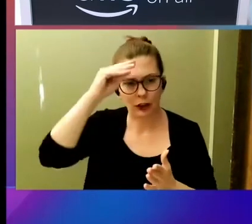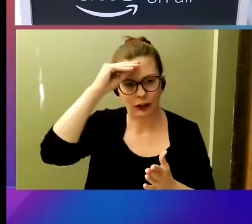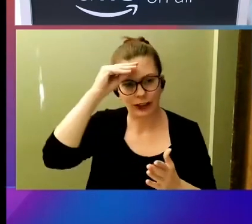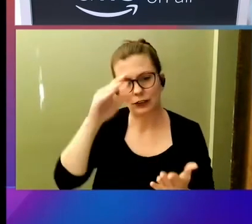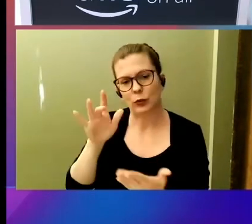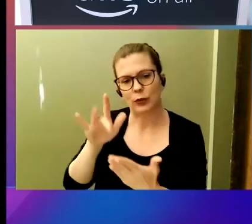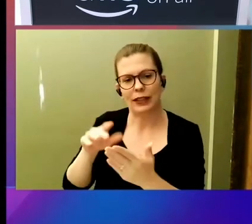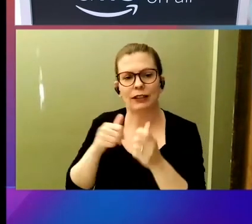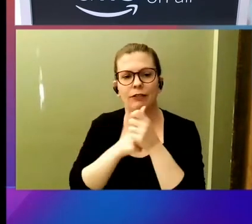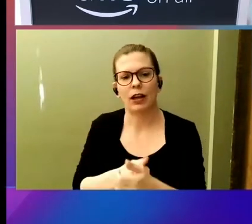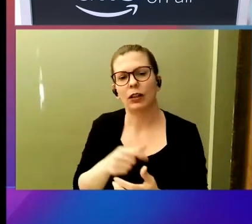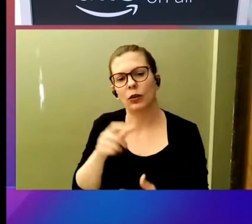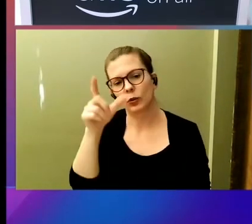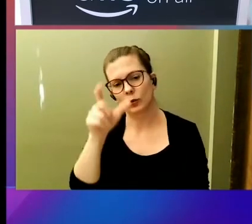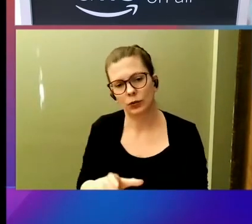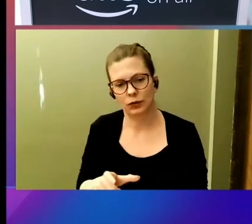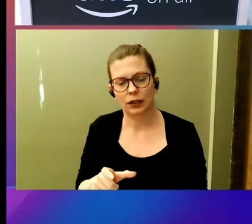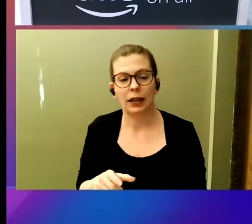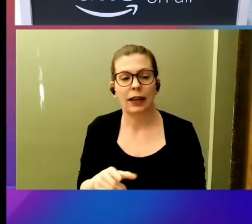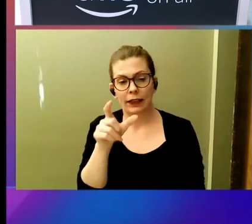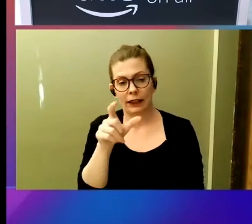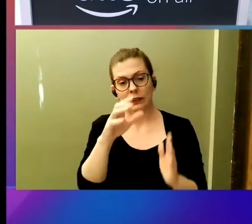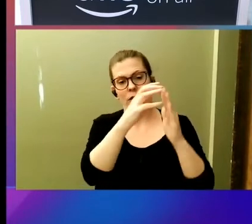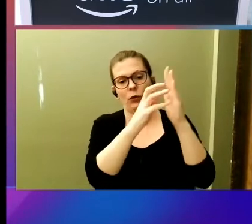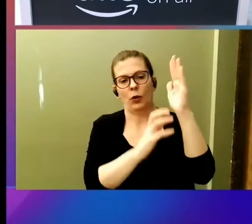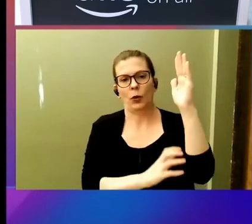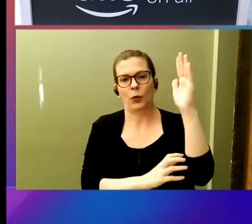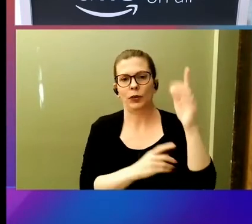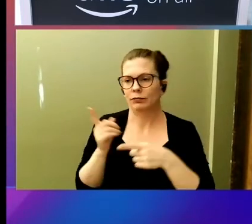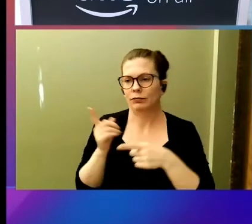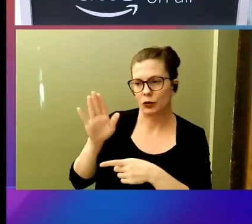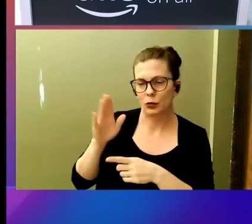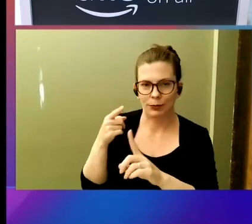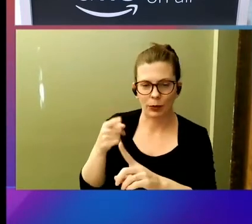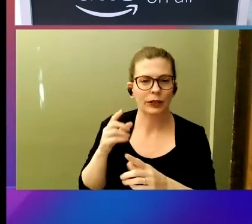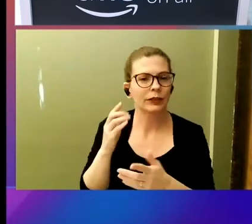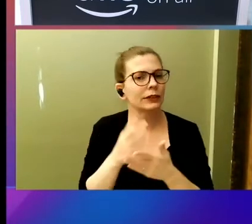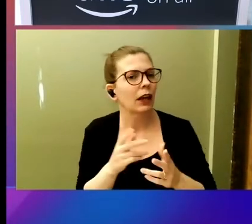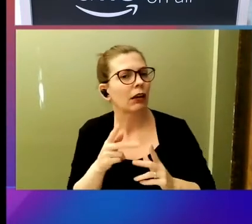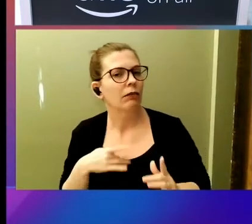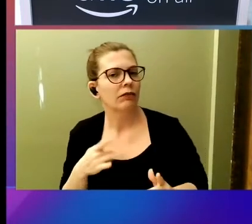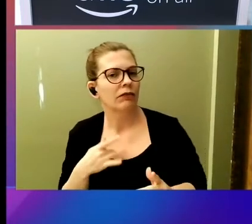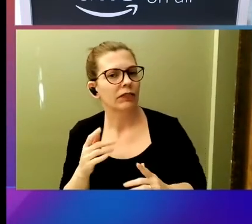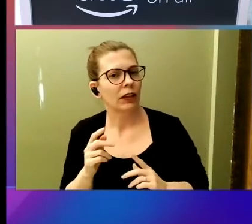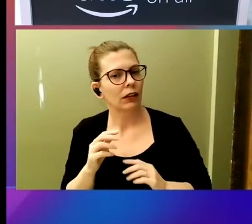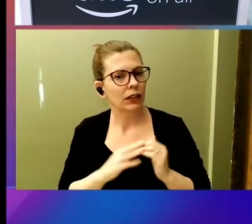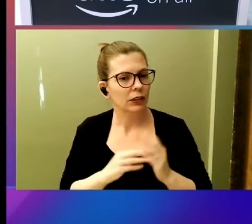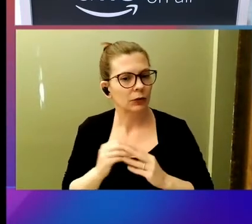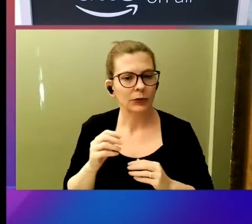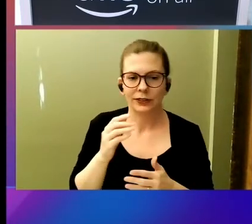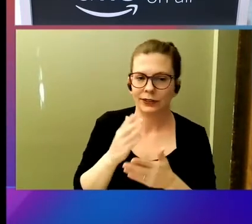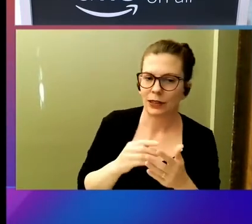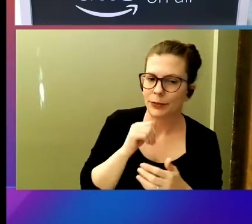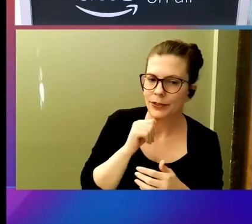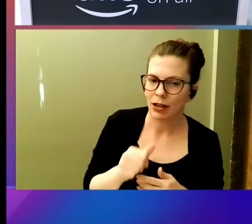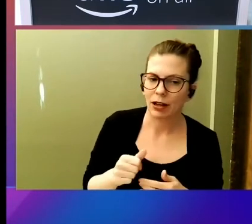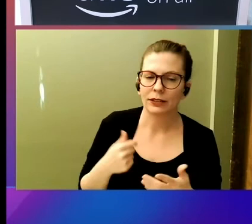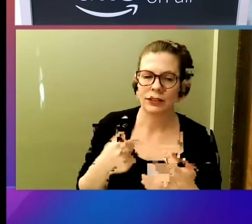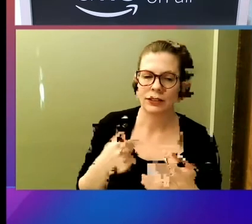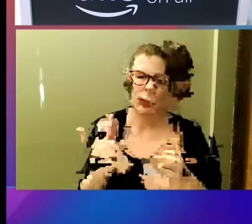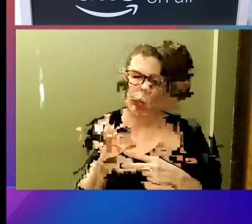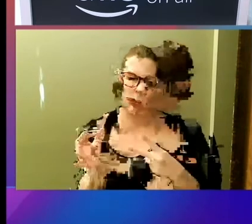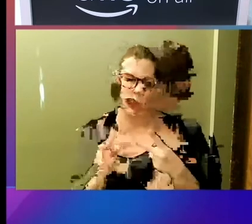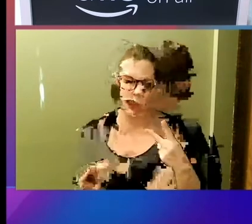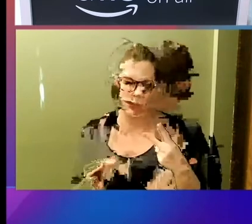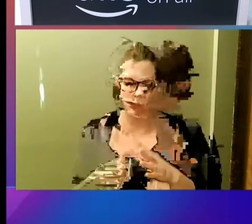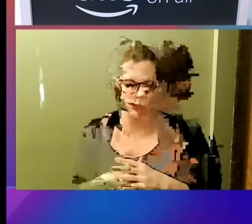But this code is exactly to your point. Some people feel comfortable with it, some not. So we made it optional. Also, we add these